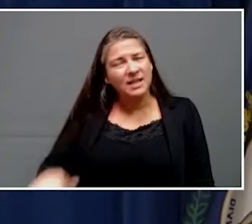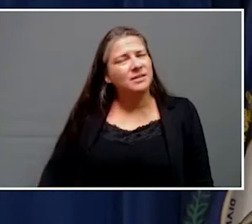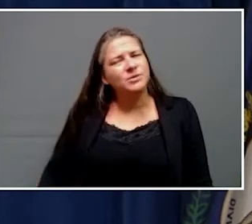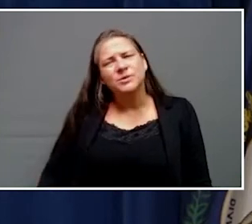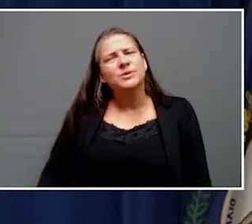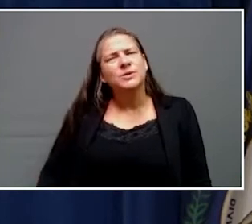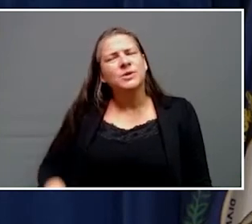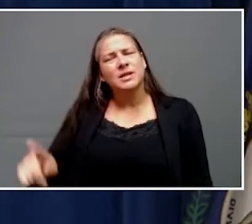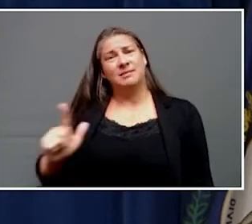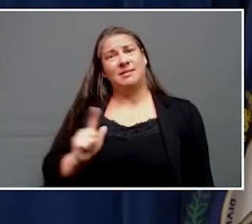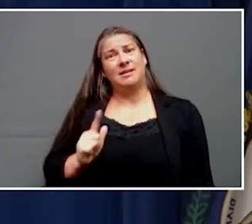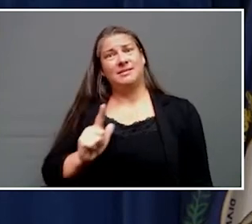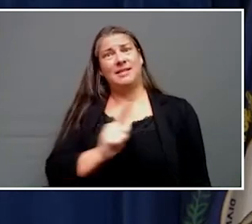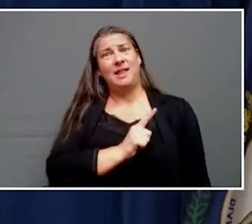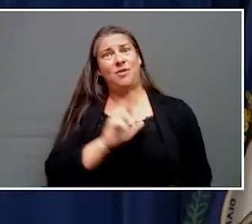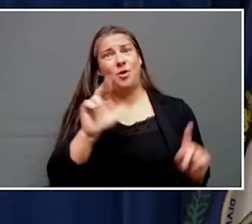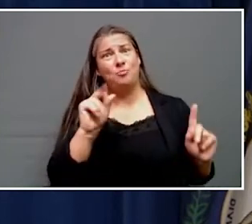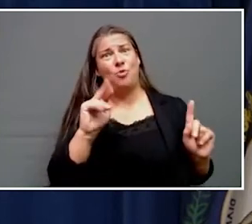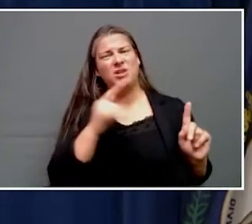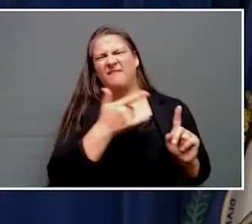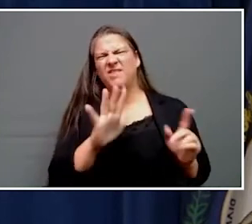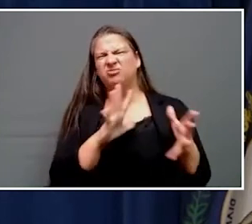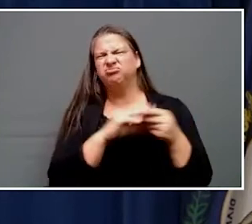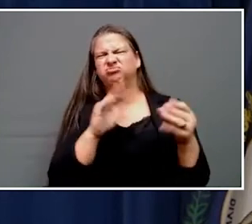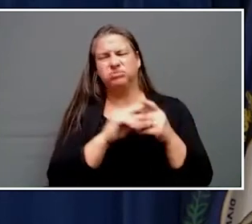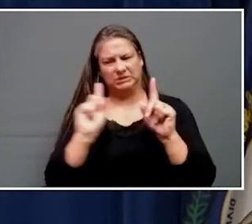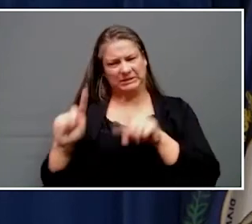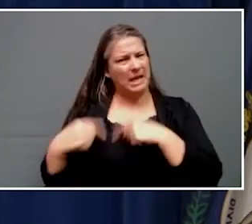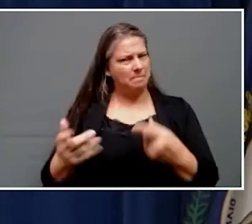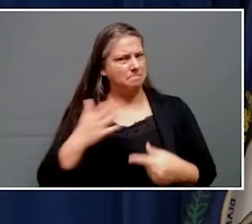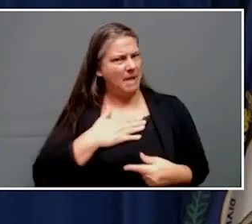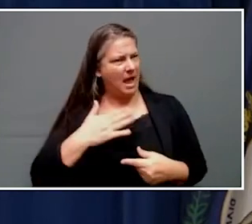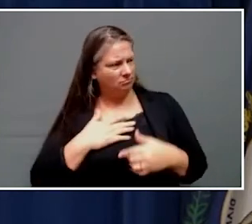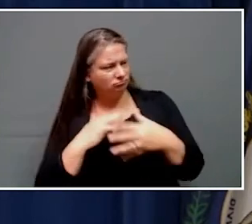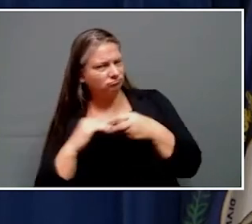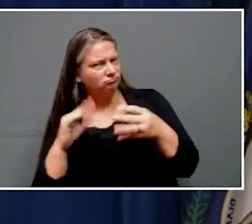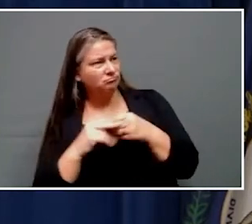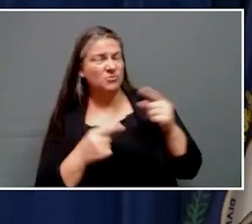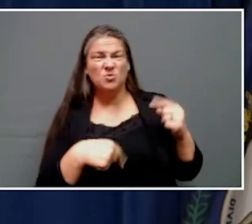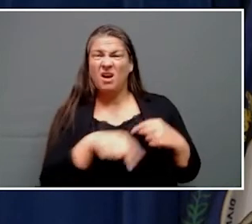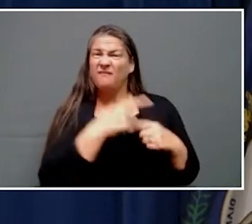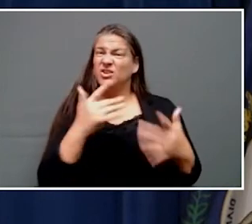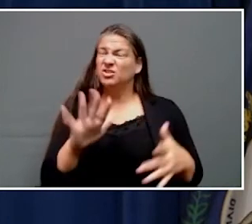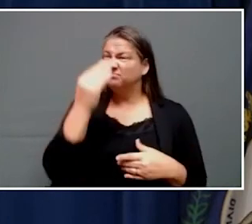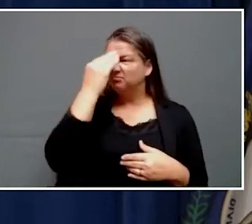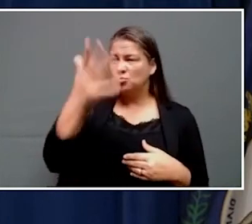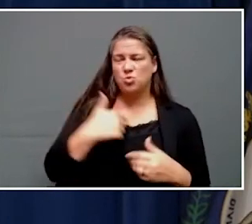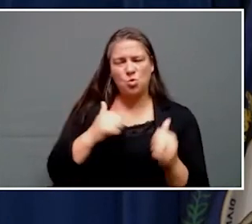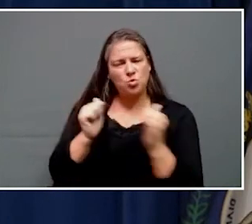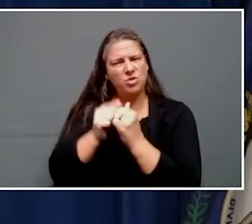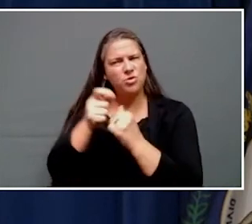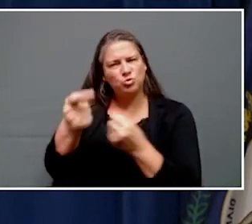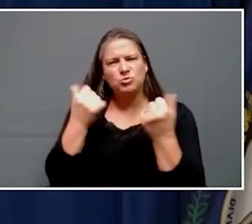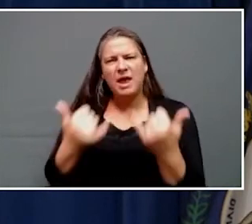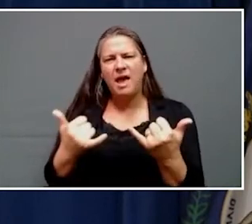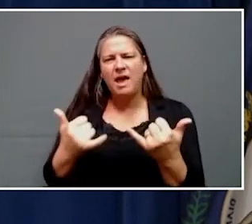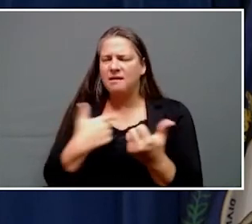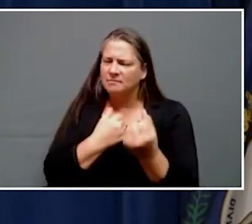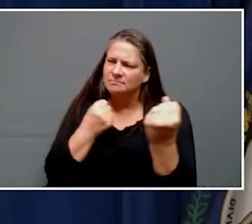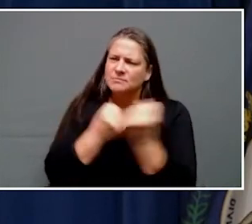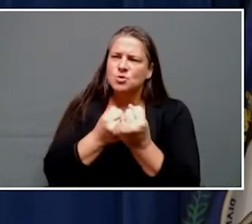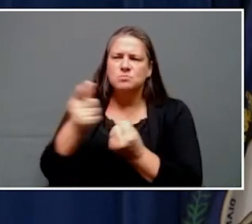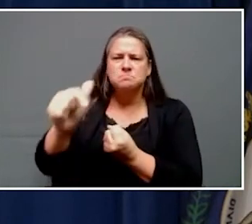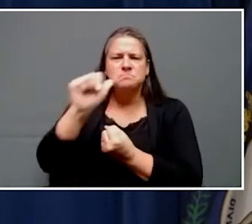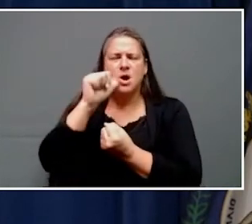branch sent the same message that I've been trying to send. We're with you today. We'll be with you tomorrow, next week, and next